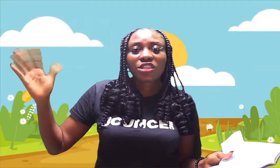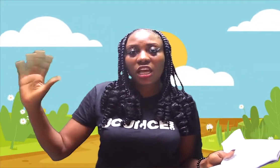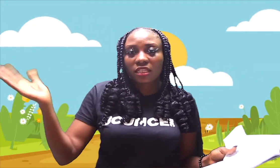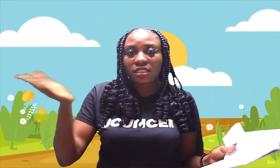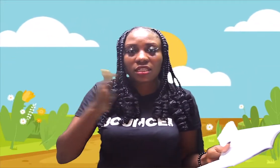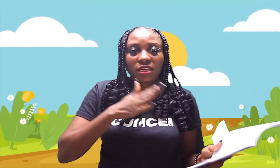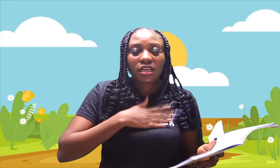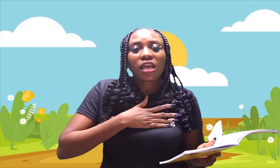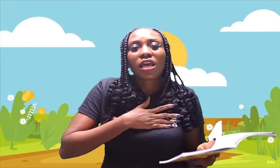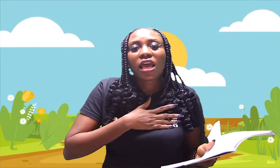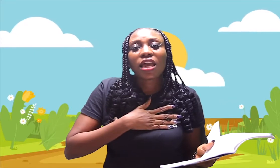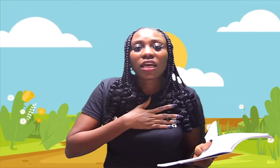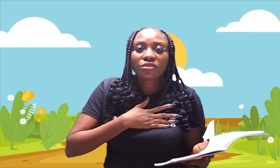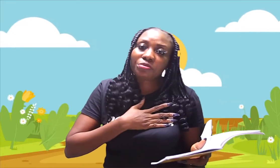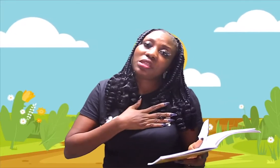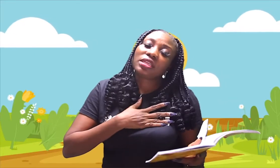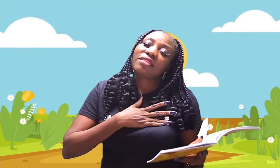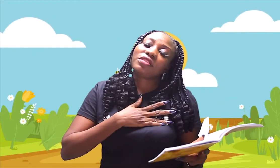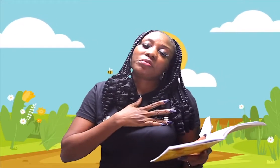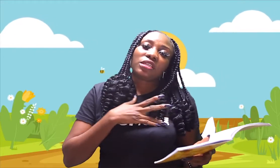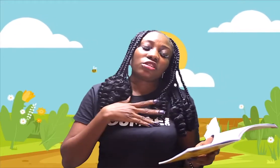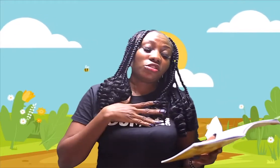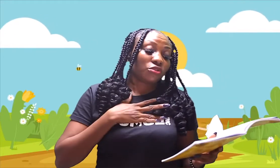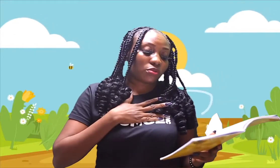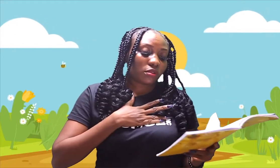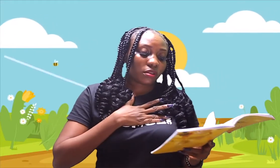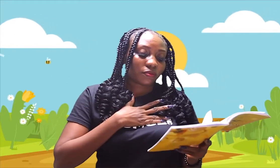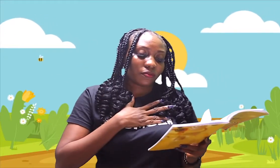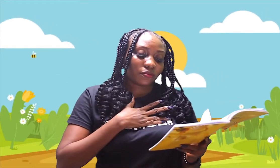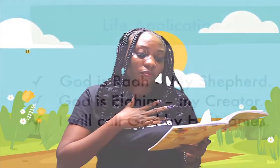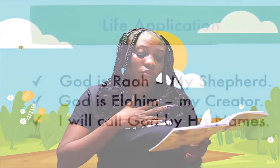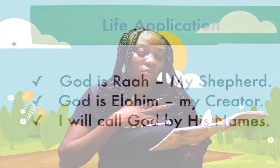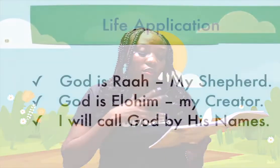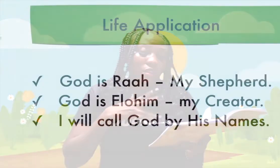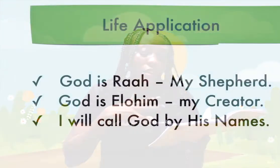hand on your chest and repeat after me as usual.